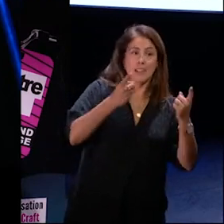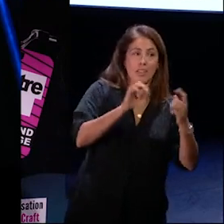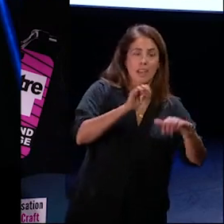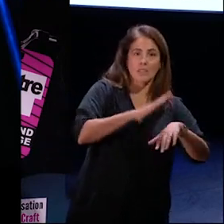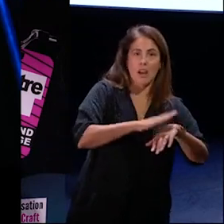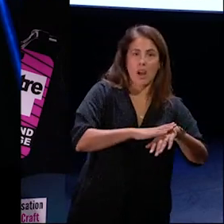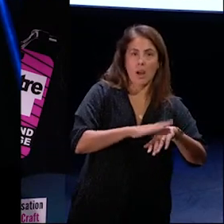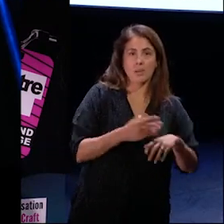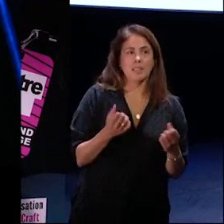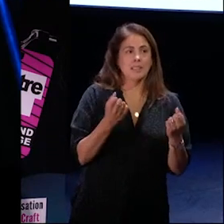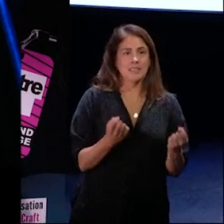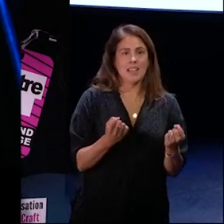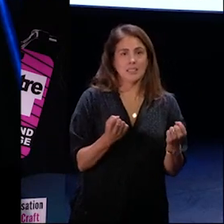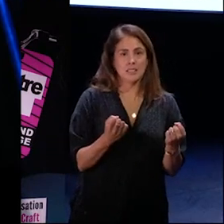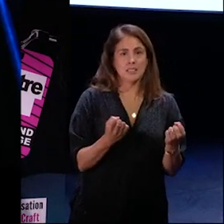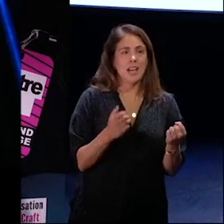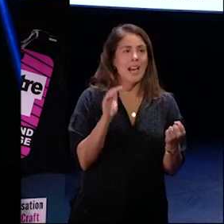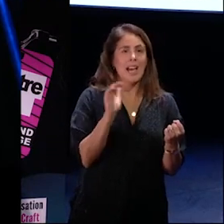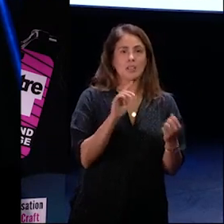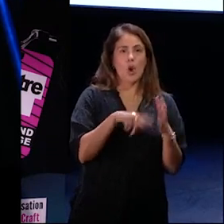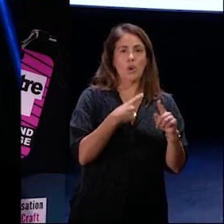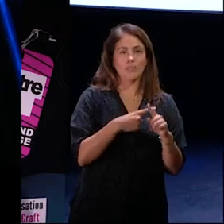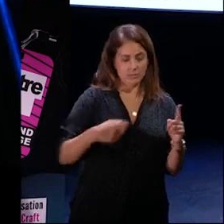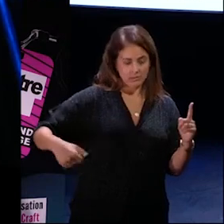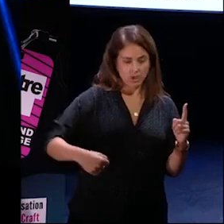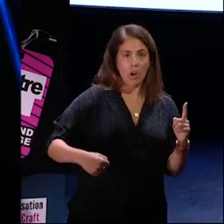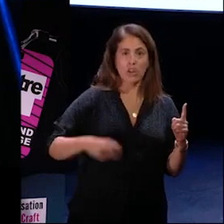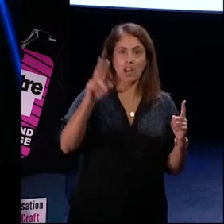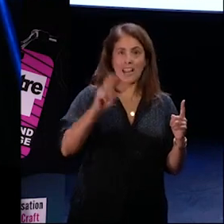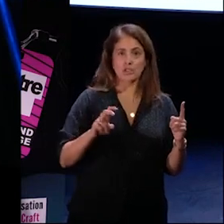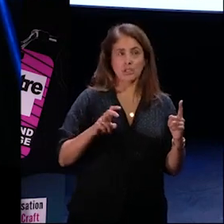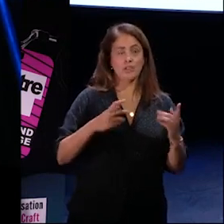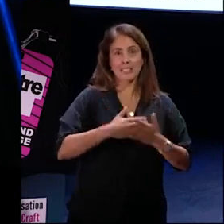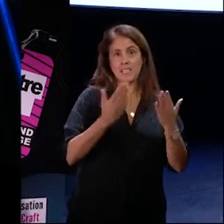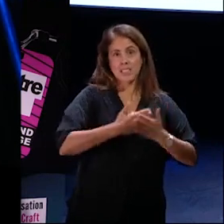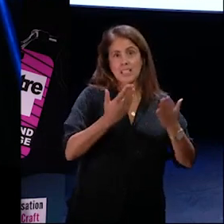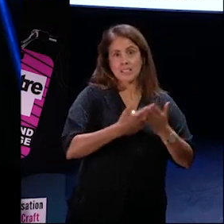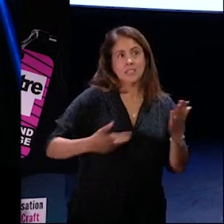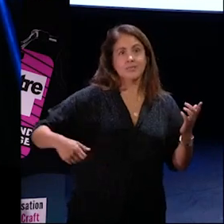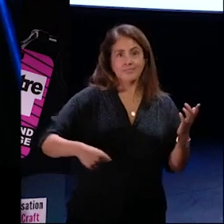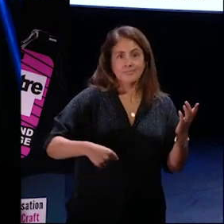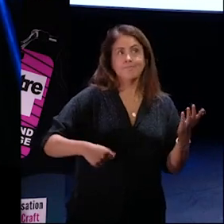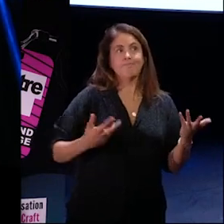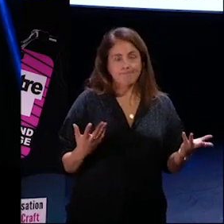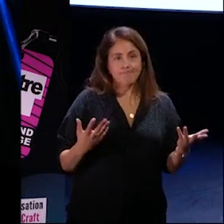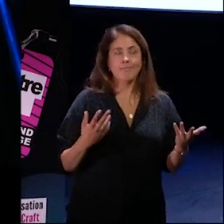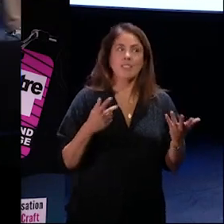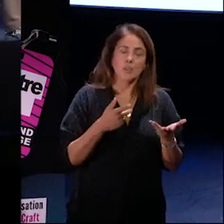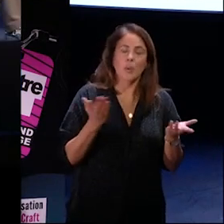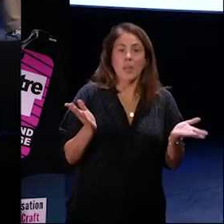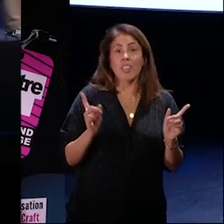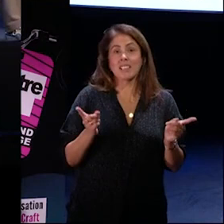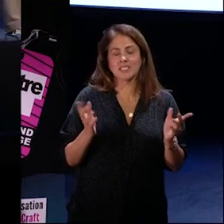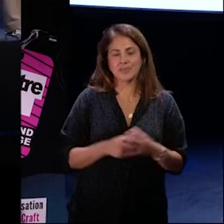sat driving outside of Oxford to charge the car for days on end, literally. So yeah, there's